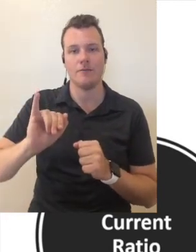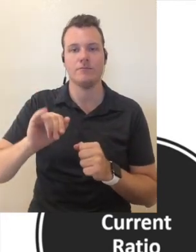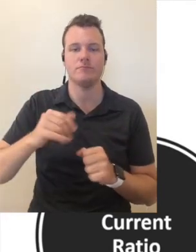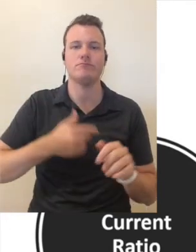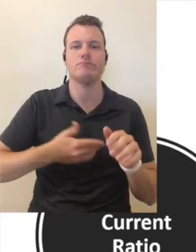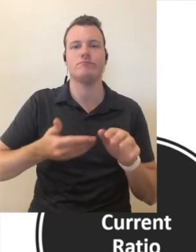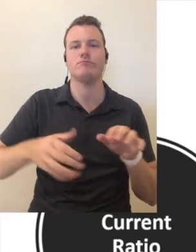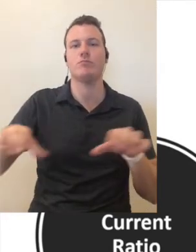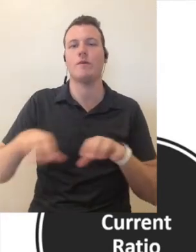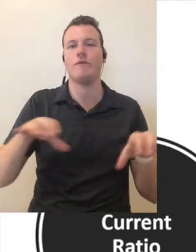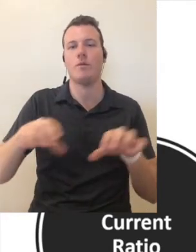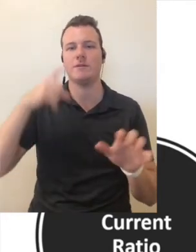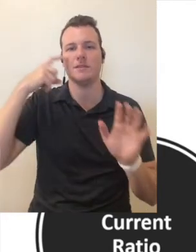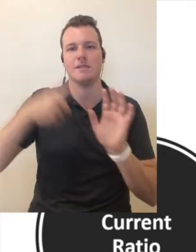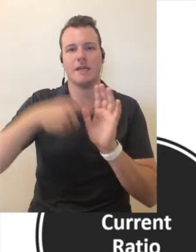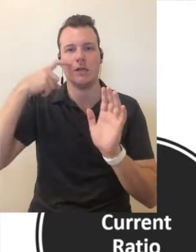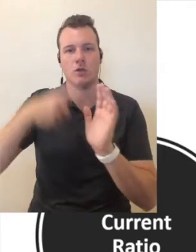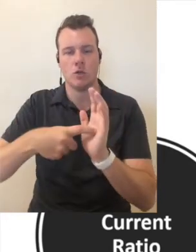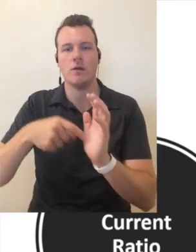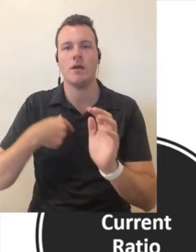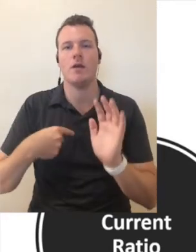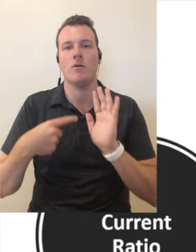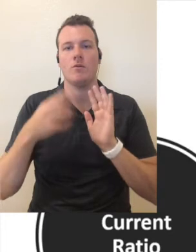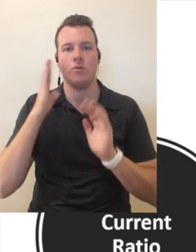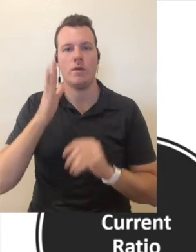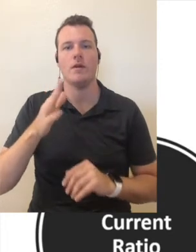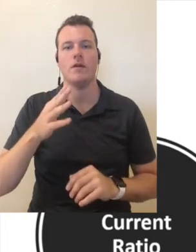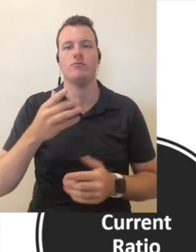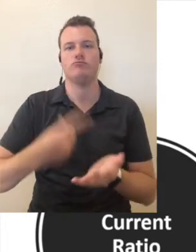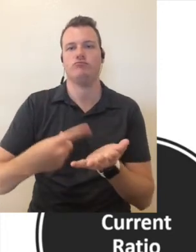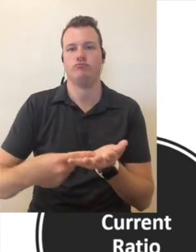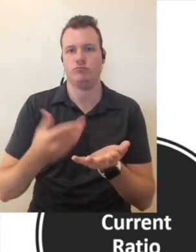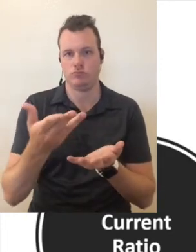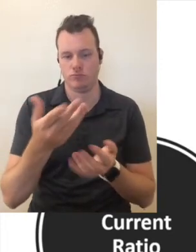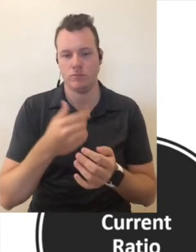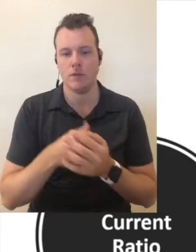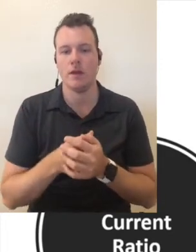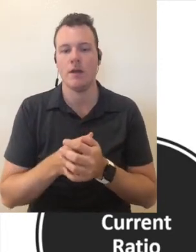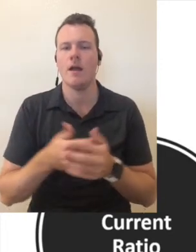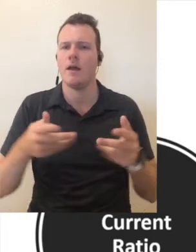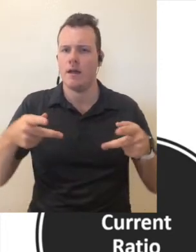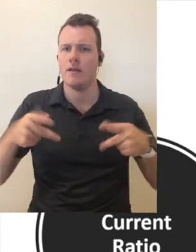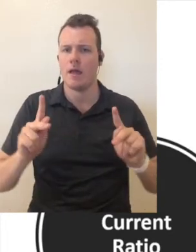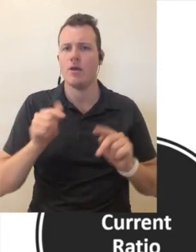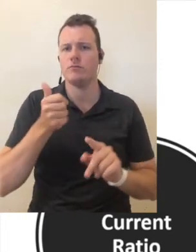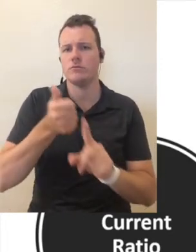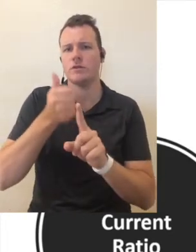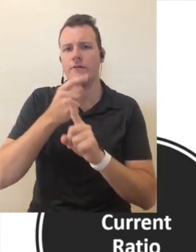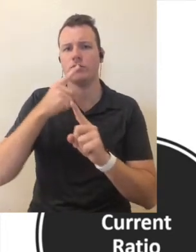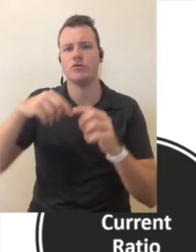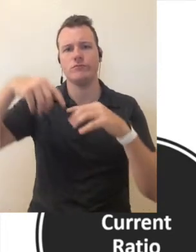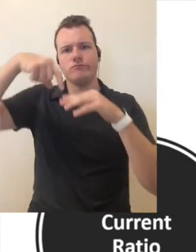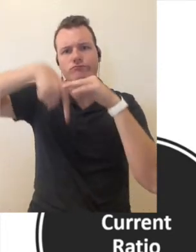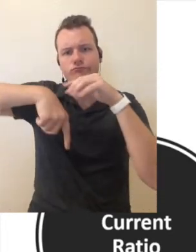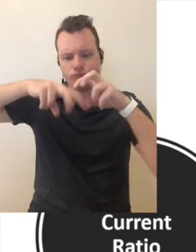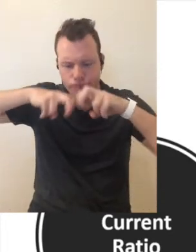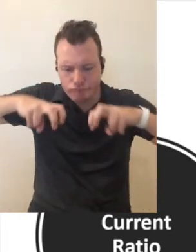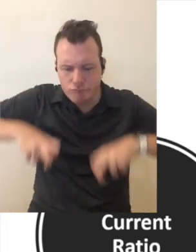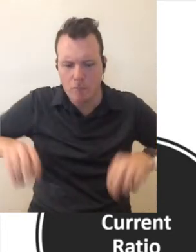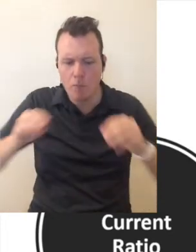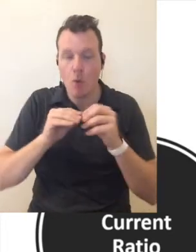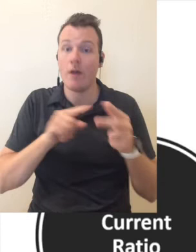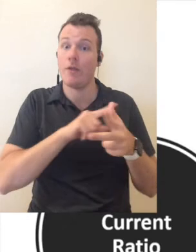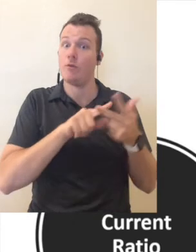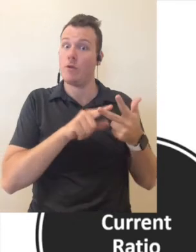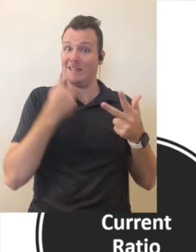KPIs or performance indicators that I'm going to share with you here that allow you to dive a little bit deeper into the weeds. So the three